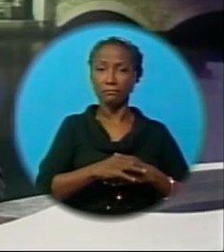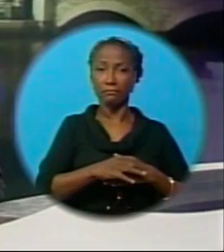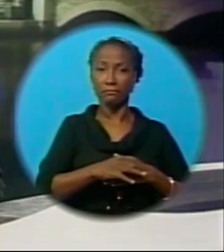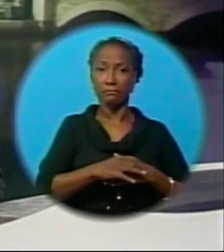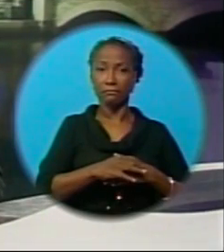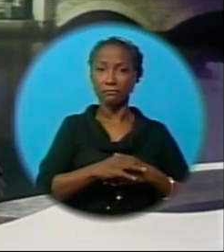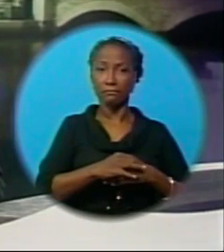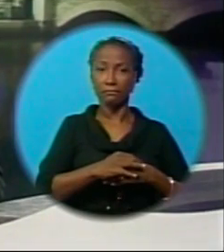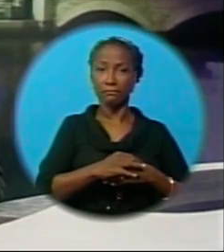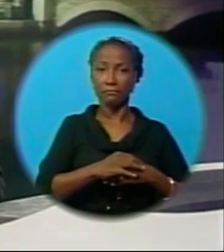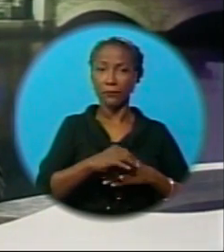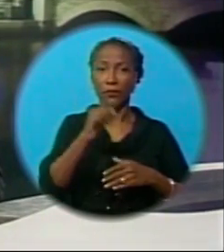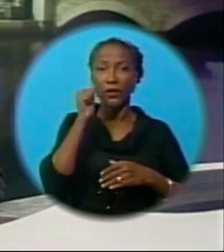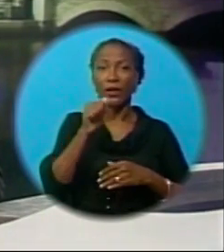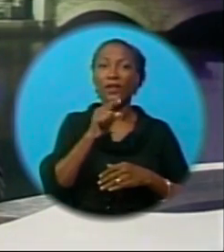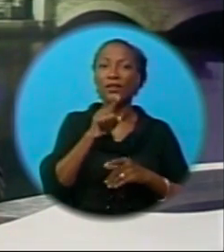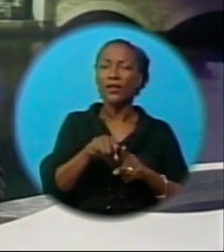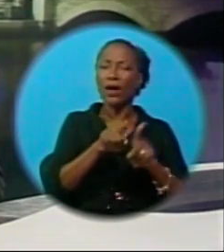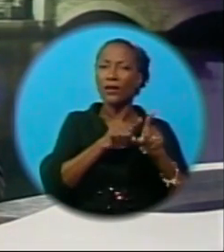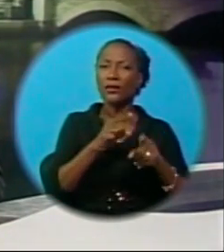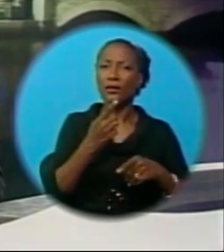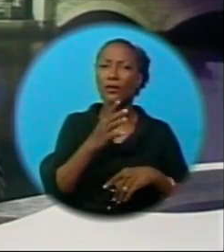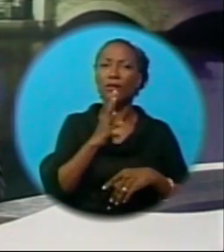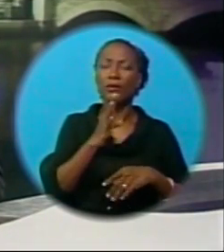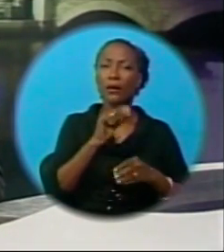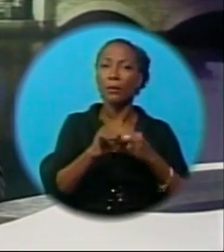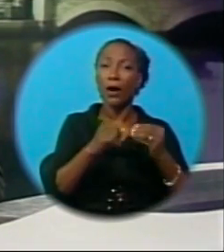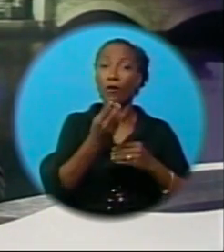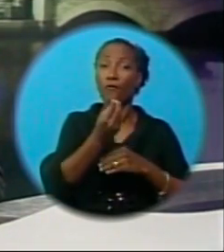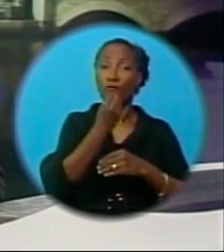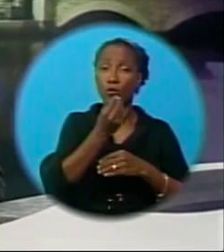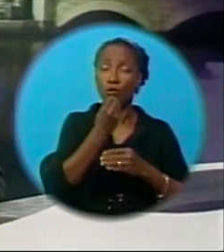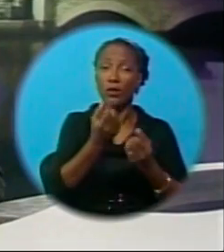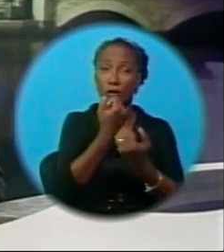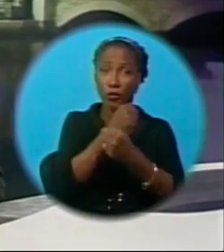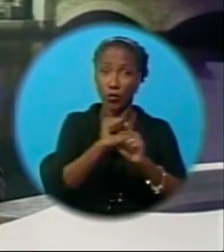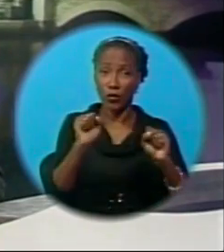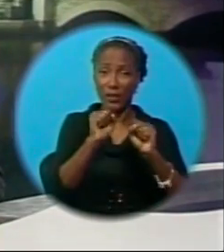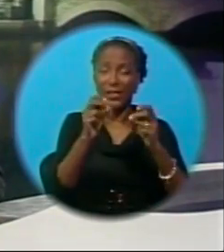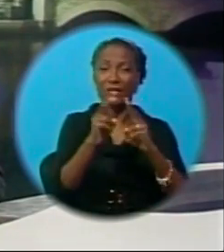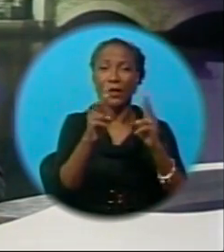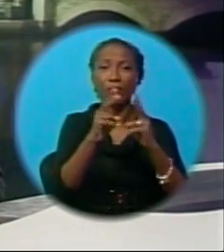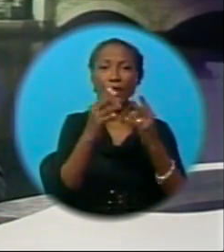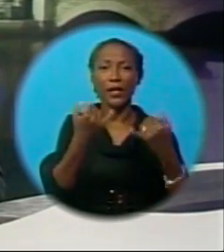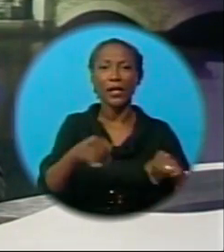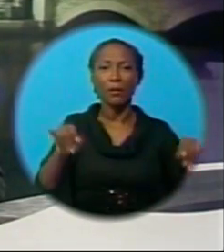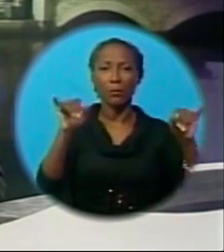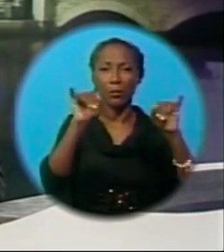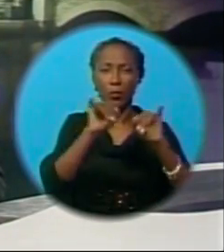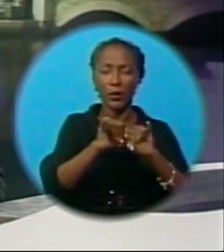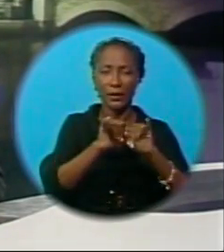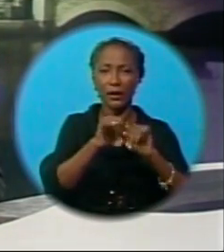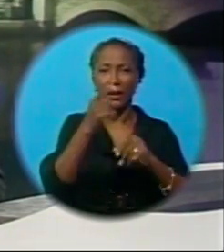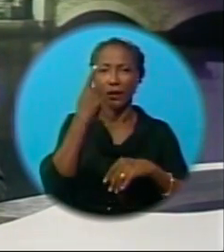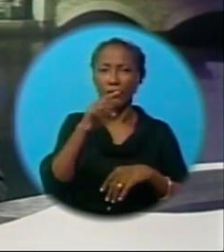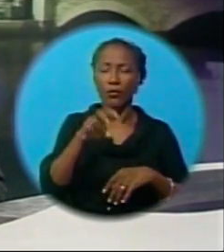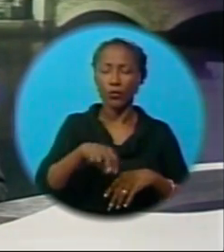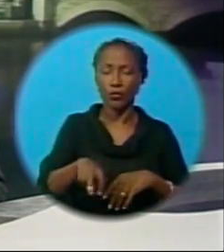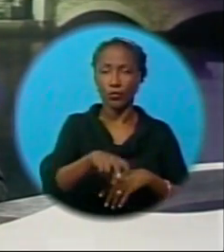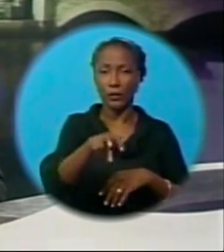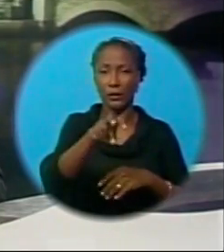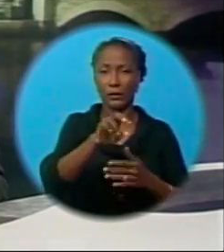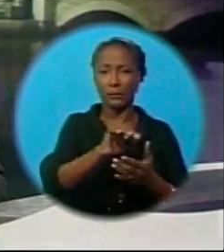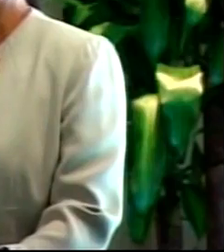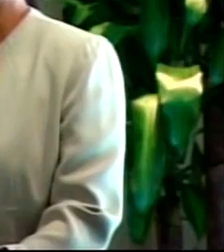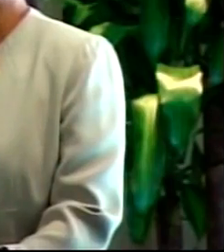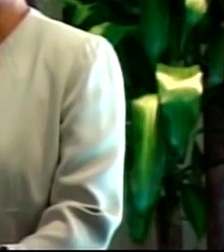of chicken wings. She also says food security is of utmost importance and plays a vital role in the tourism industry.